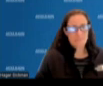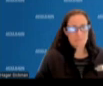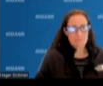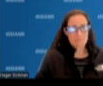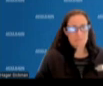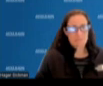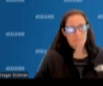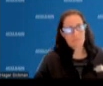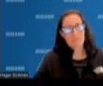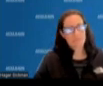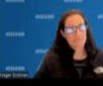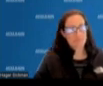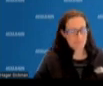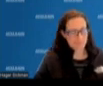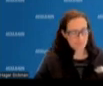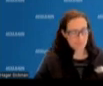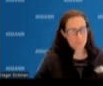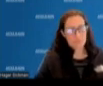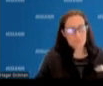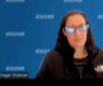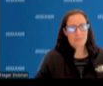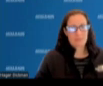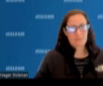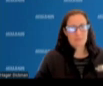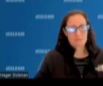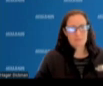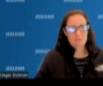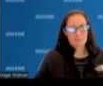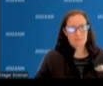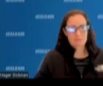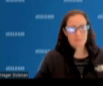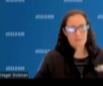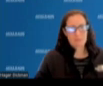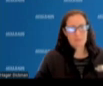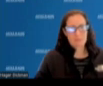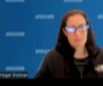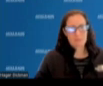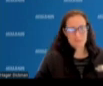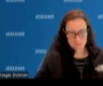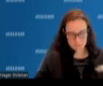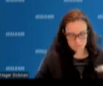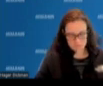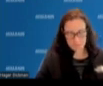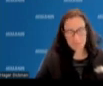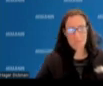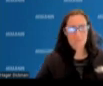Yeah, I would recommend subscribing to Justice and Aging's